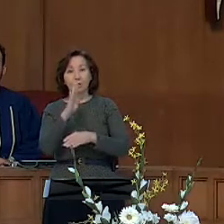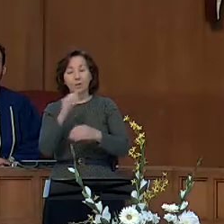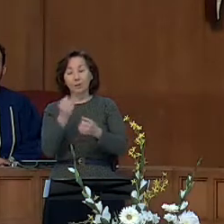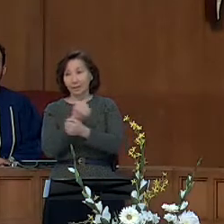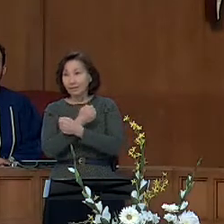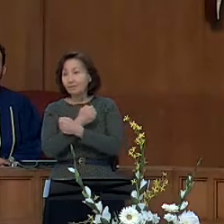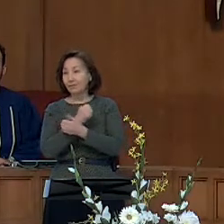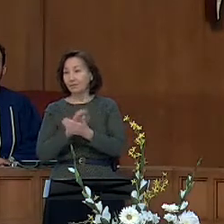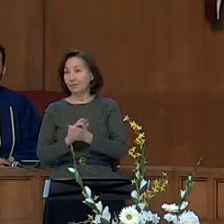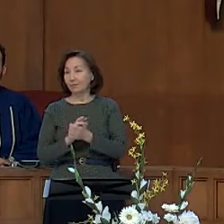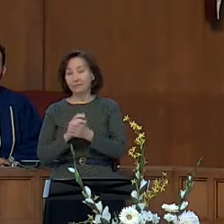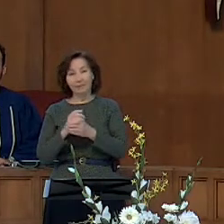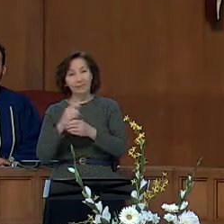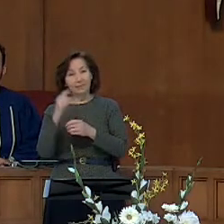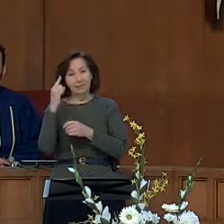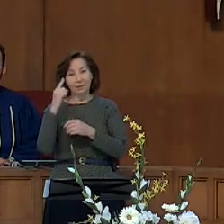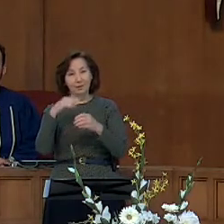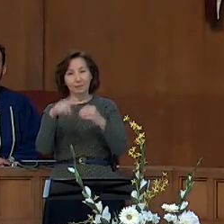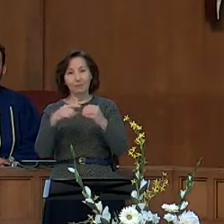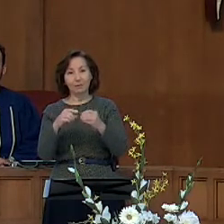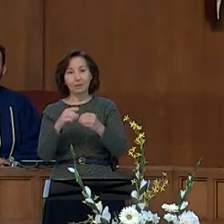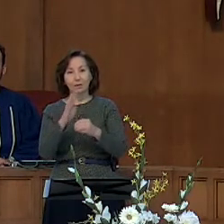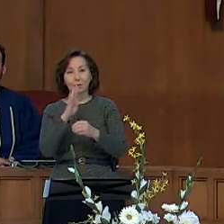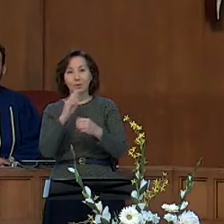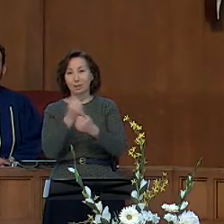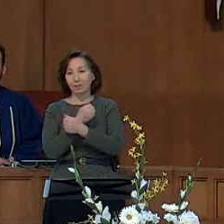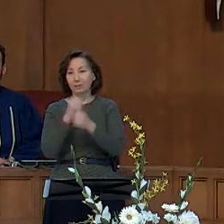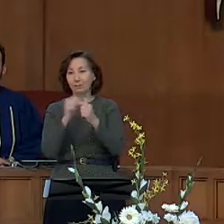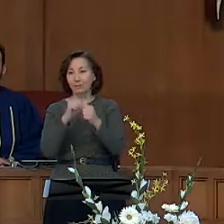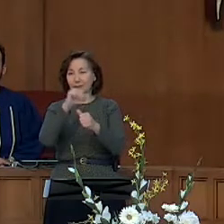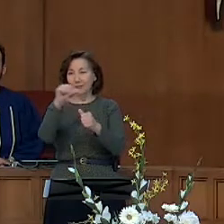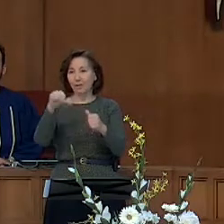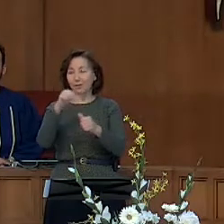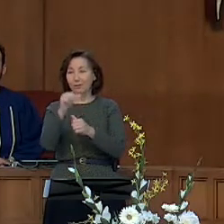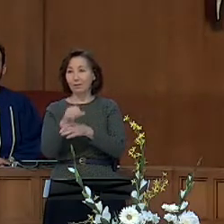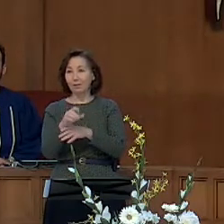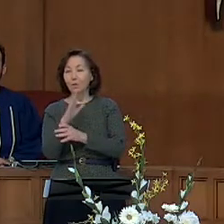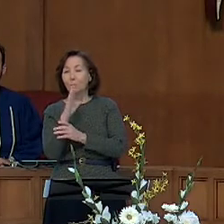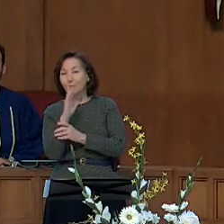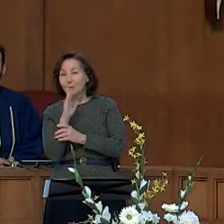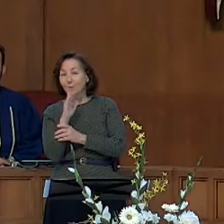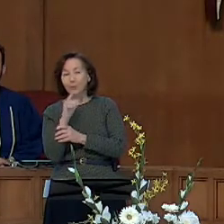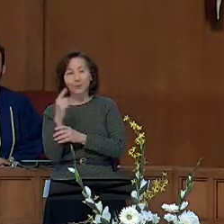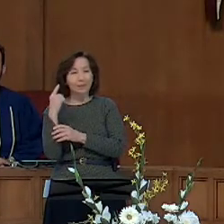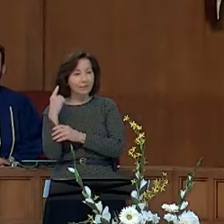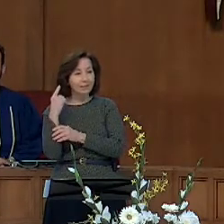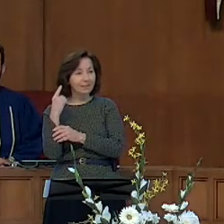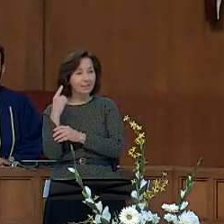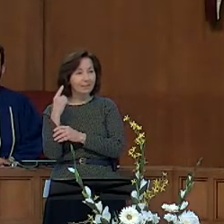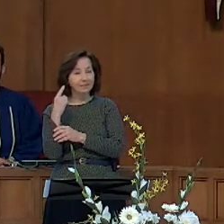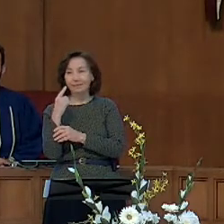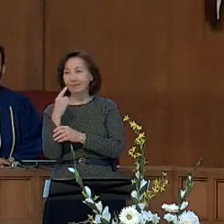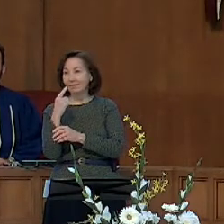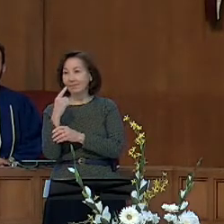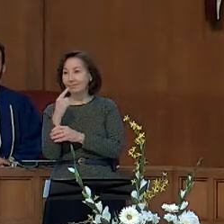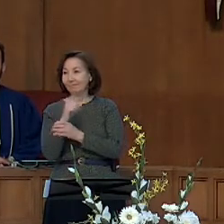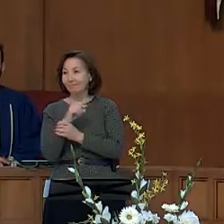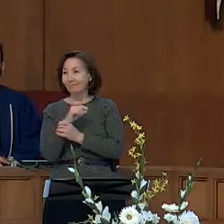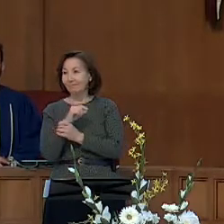just thought about talking love with one another? Y'all ever whisper in each other's ear or something? You know, just go, let's talk love.